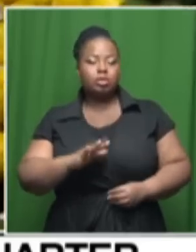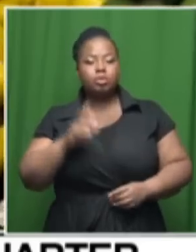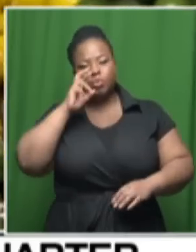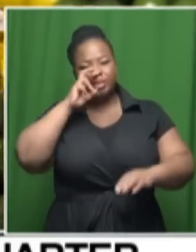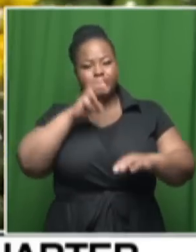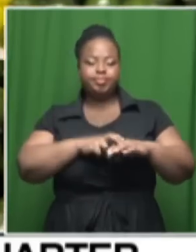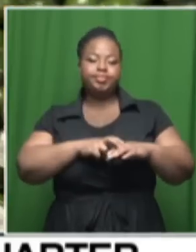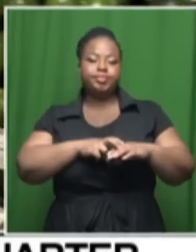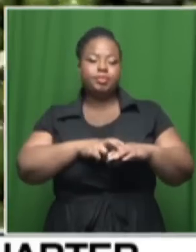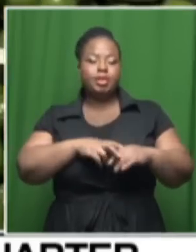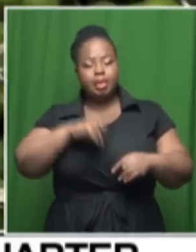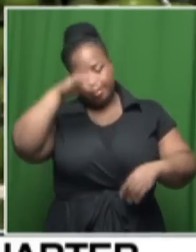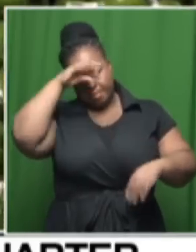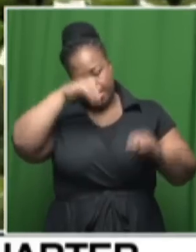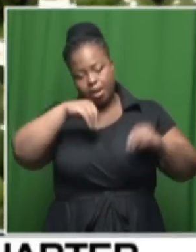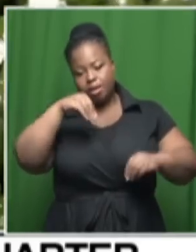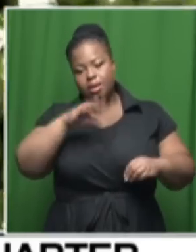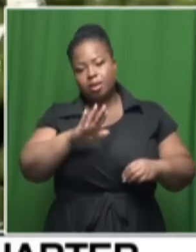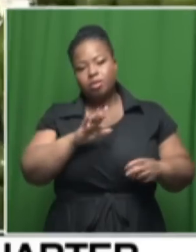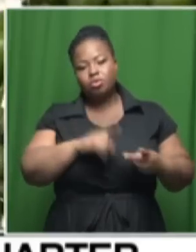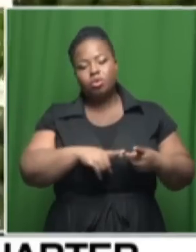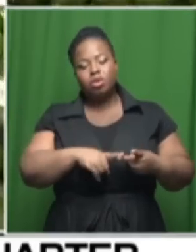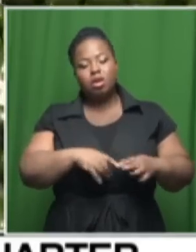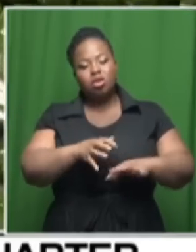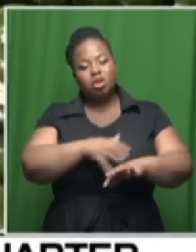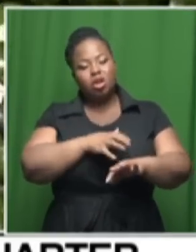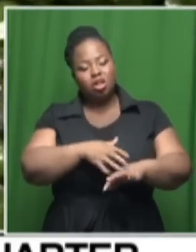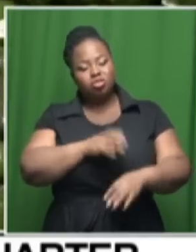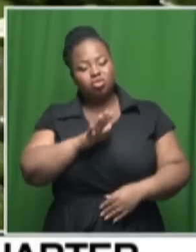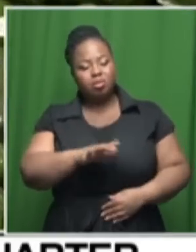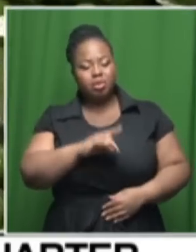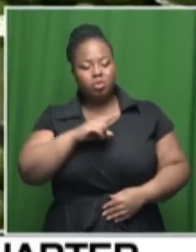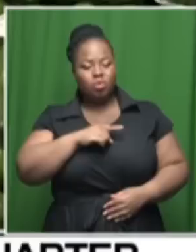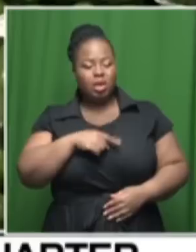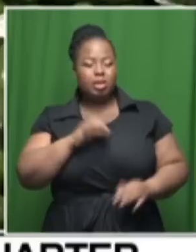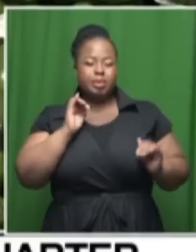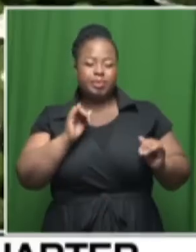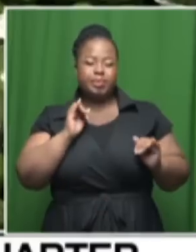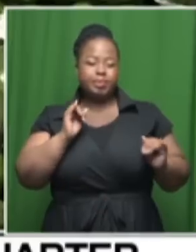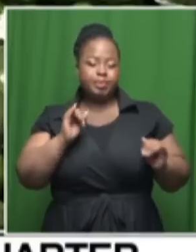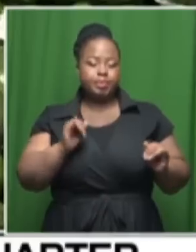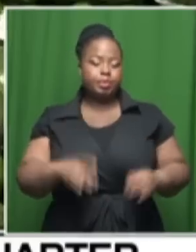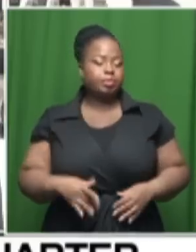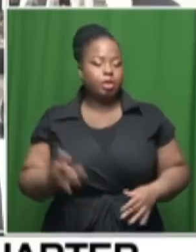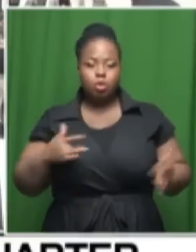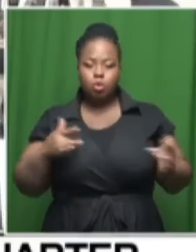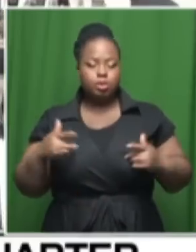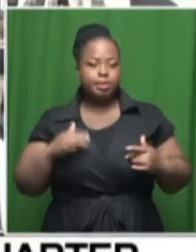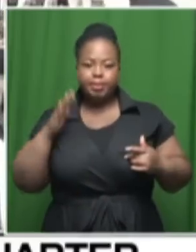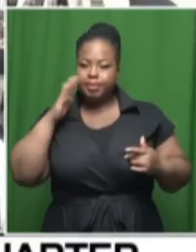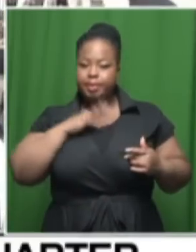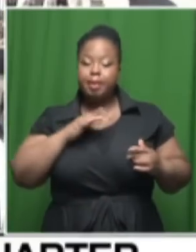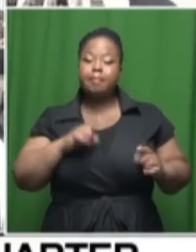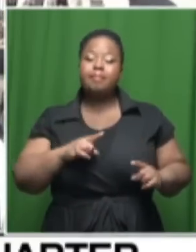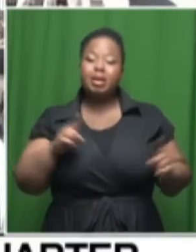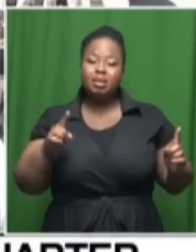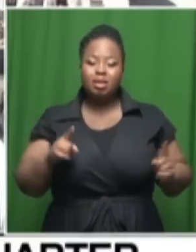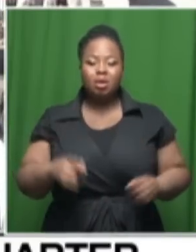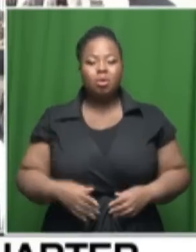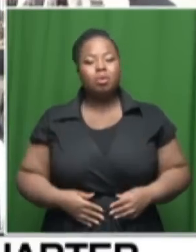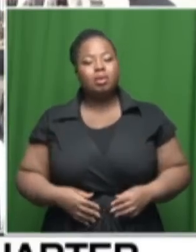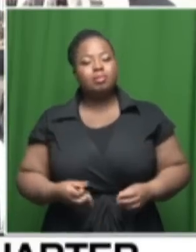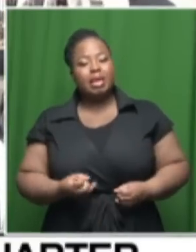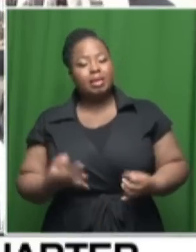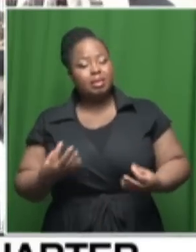need mining, we need agriculture. Agriculture is a very volatile sector. I'm not too concerned about agriculture. But what is certainly happening is